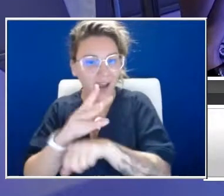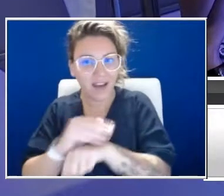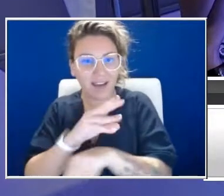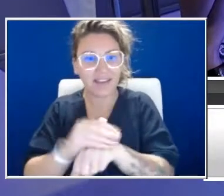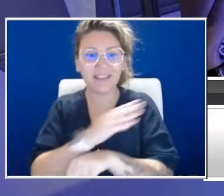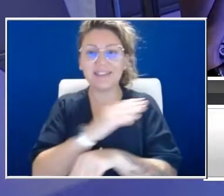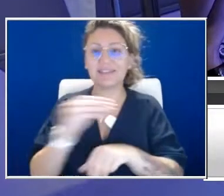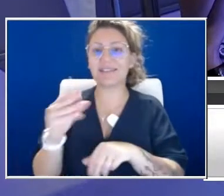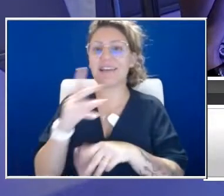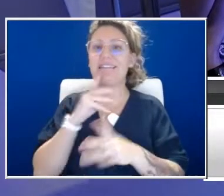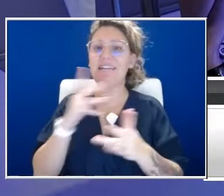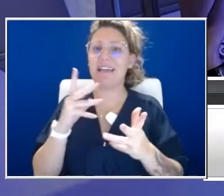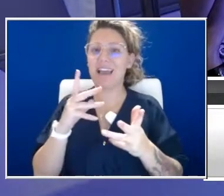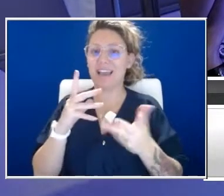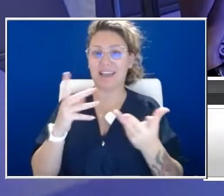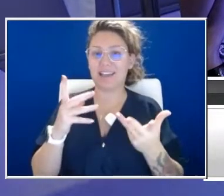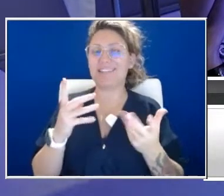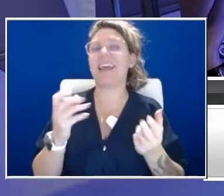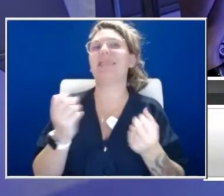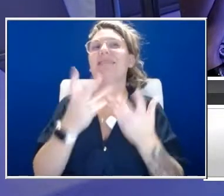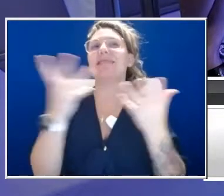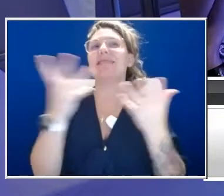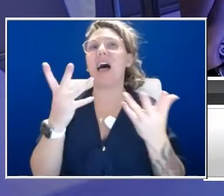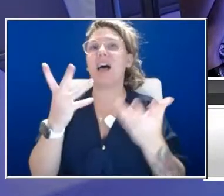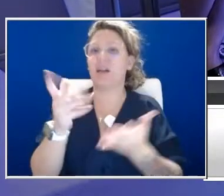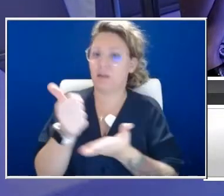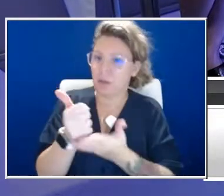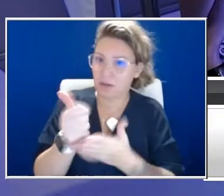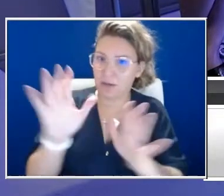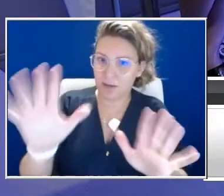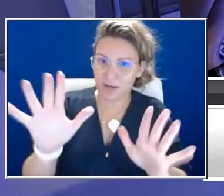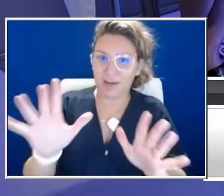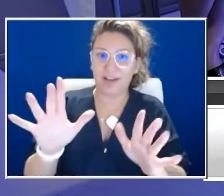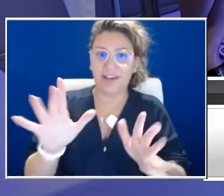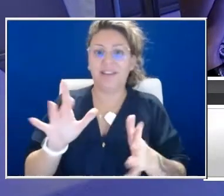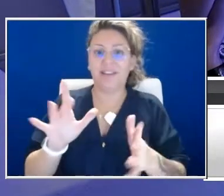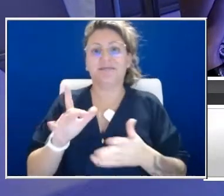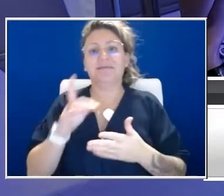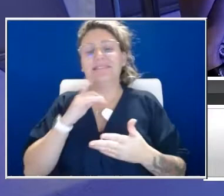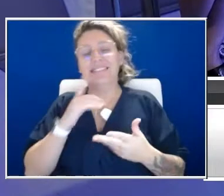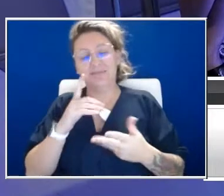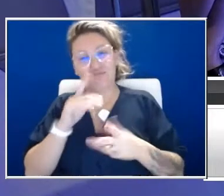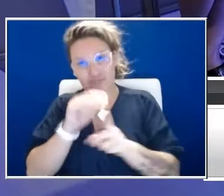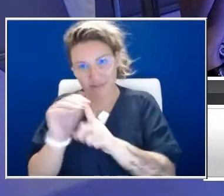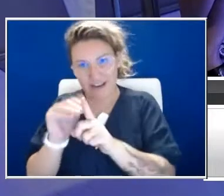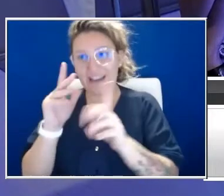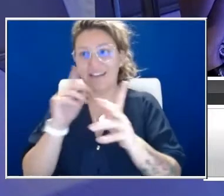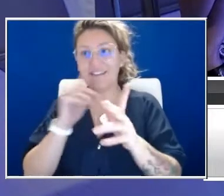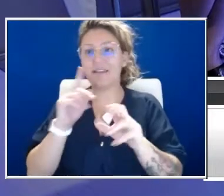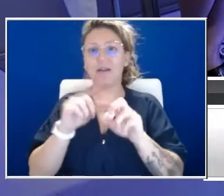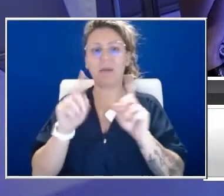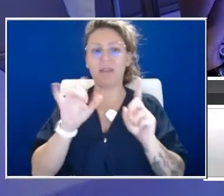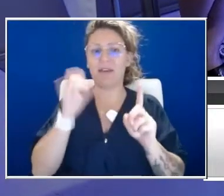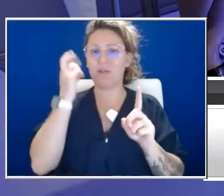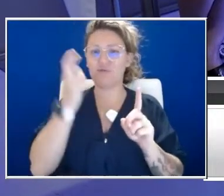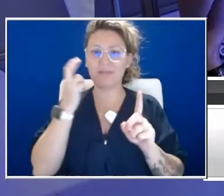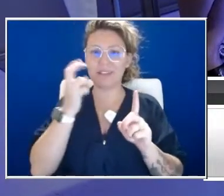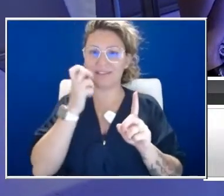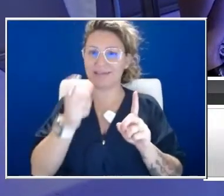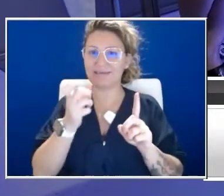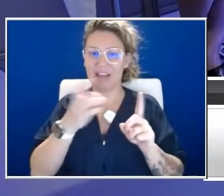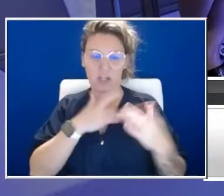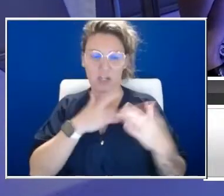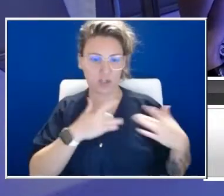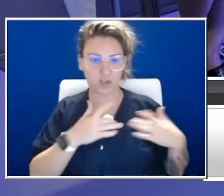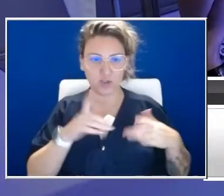Yes, to get a lot of reassurance. We do give caregivers a lot of reassurance. Good. But again, do Yes. not let that reason that you might be concerned to call be a reason that you do not pick up the